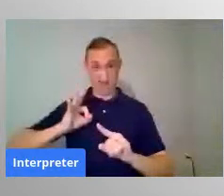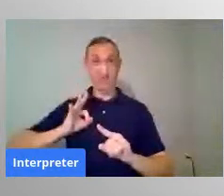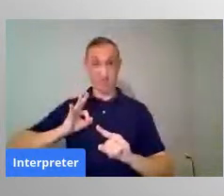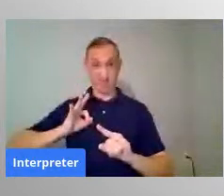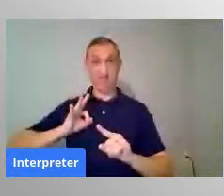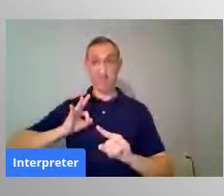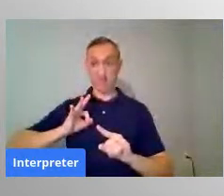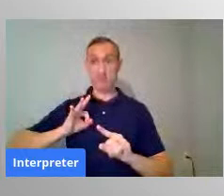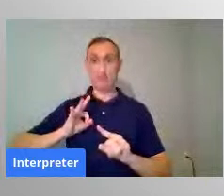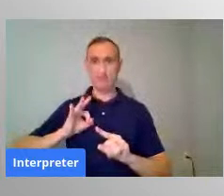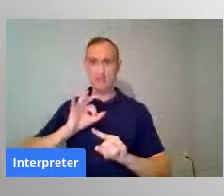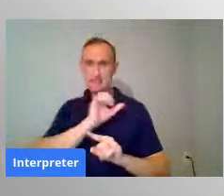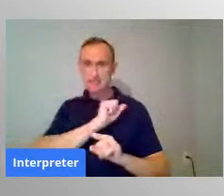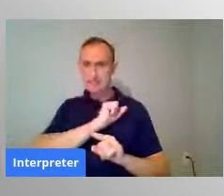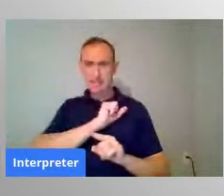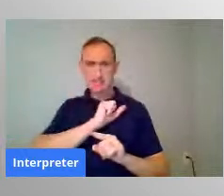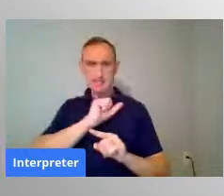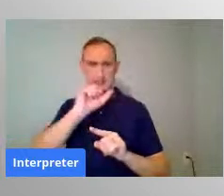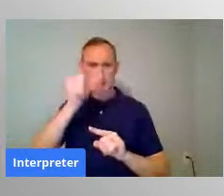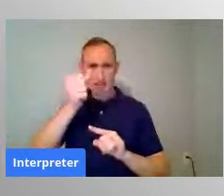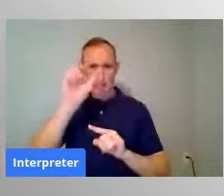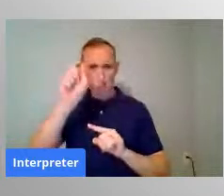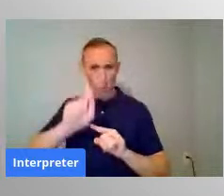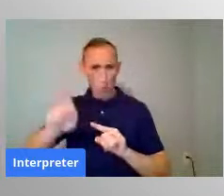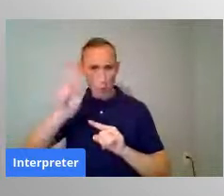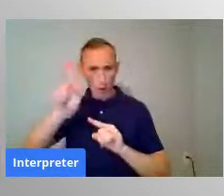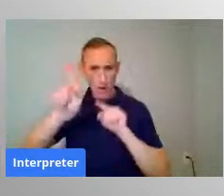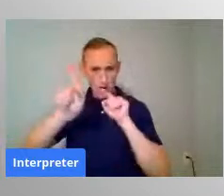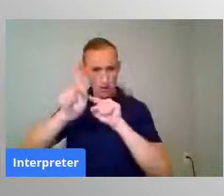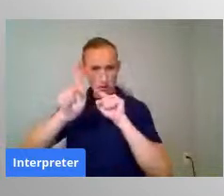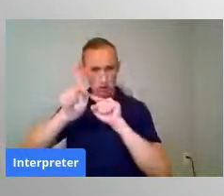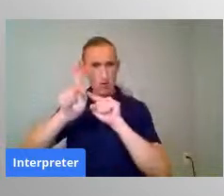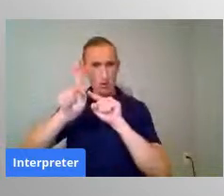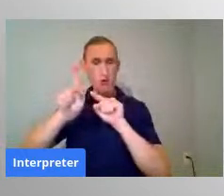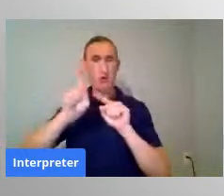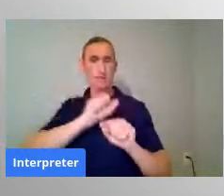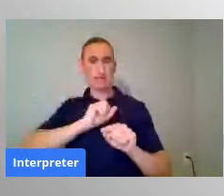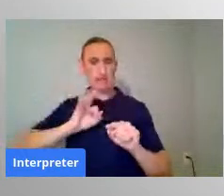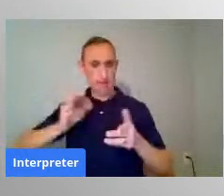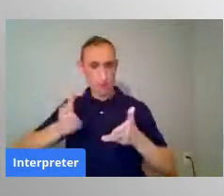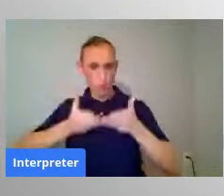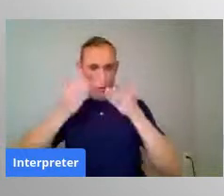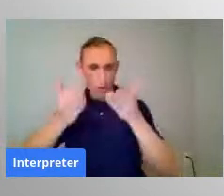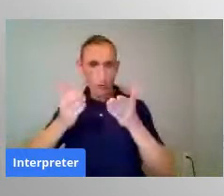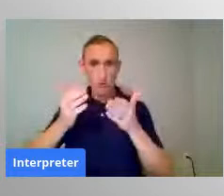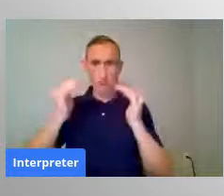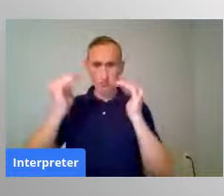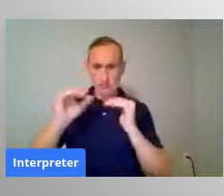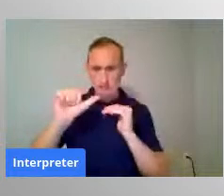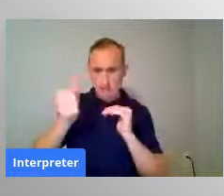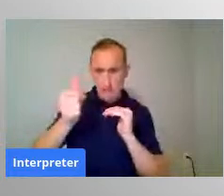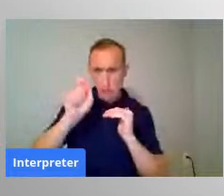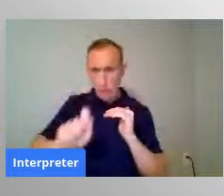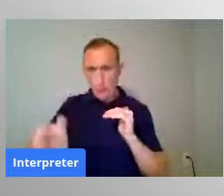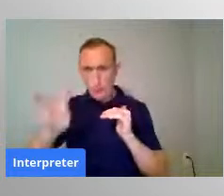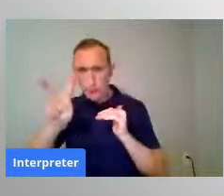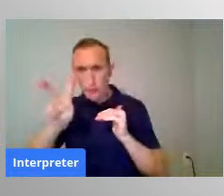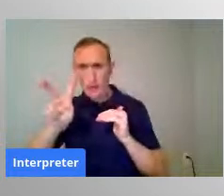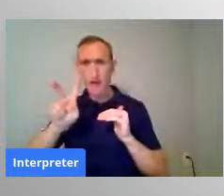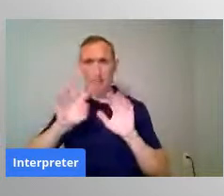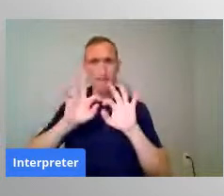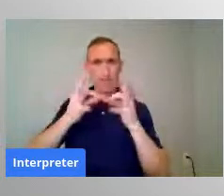have item 10.1, which are our personnel recommendations, 10.2, the Families